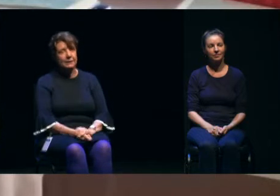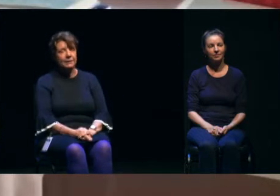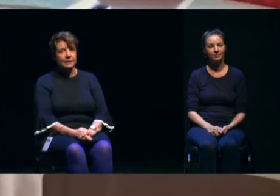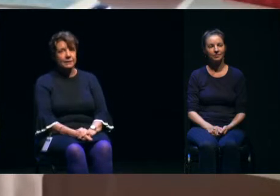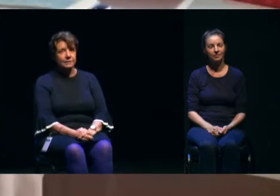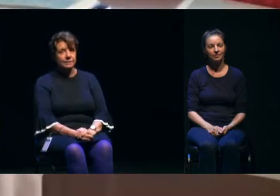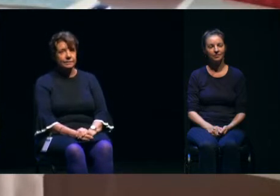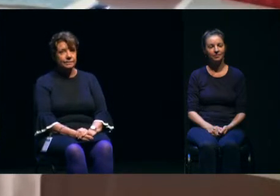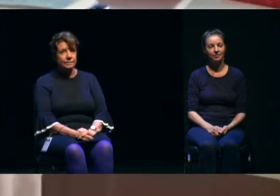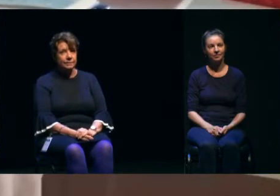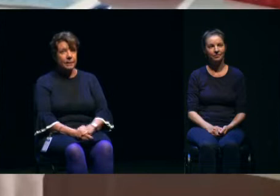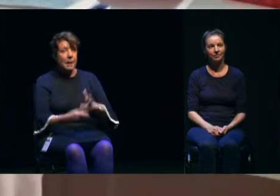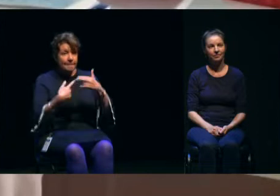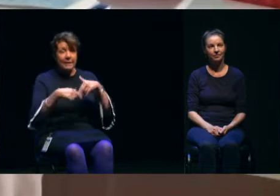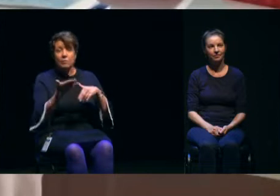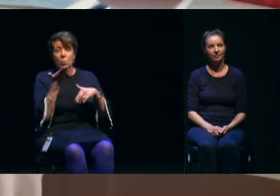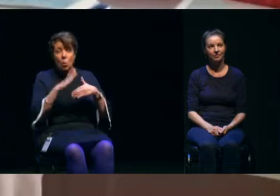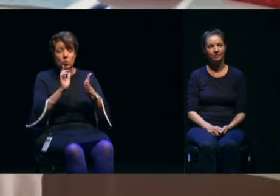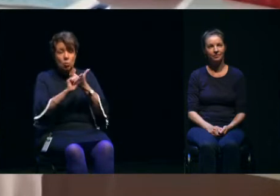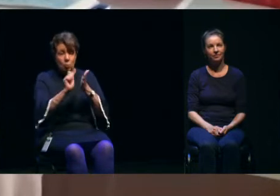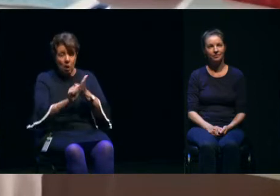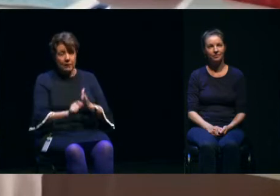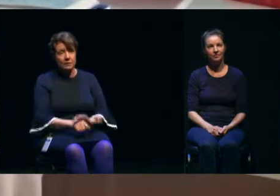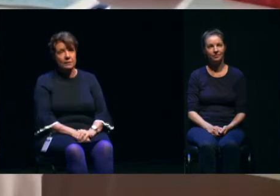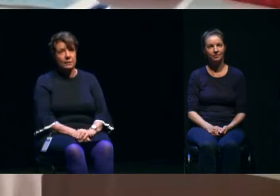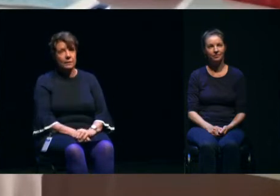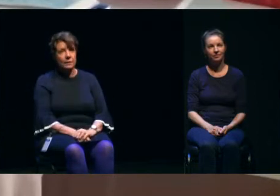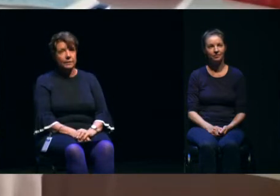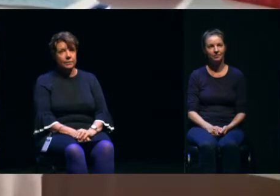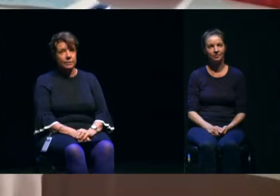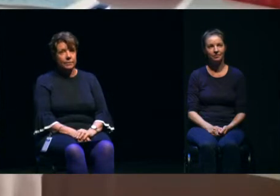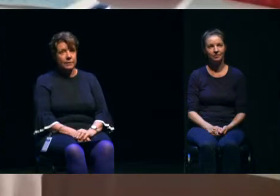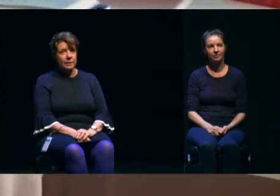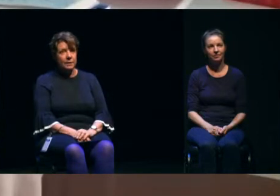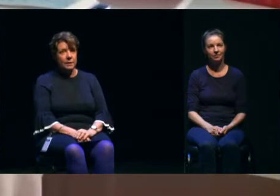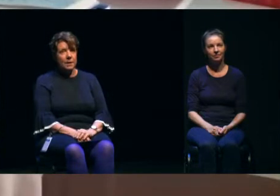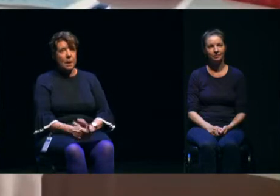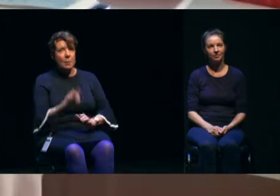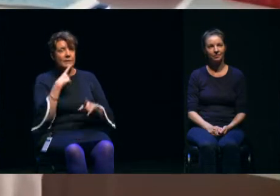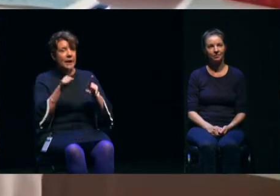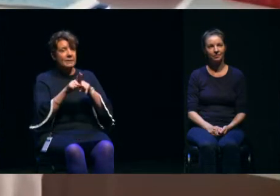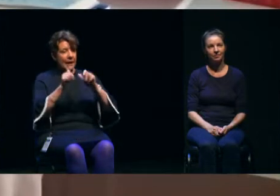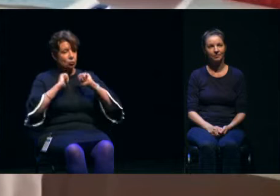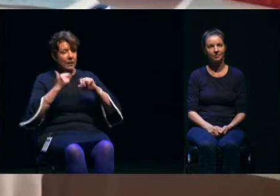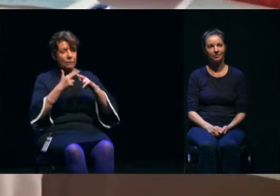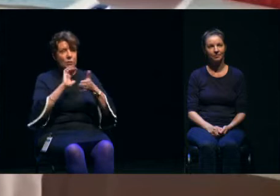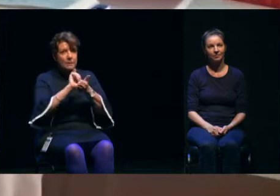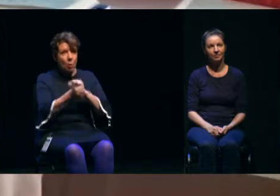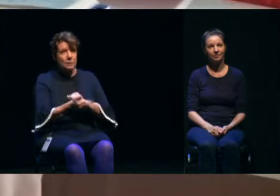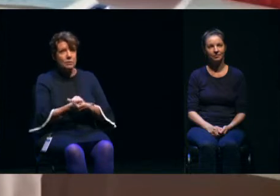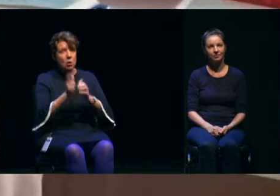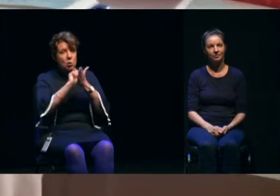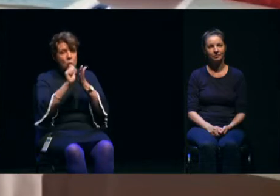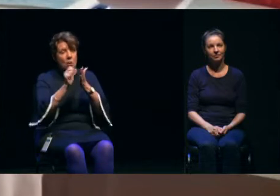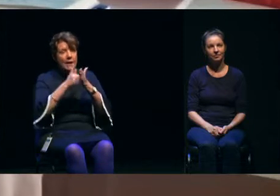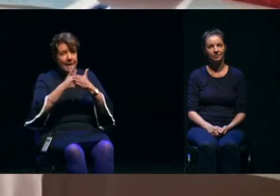if you are going to write, I would say this thing is like training for sports. You write every